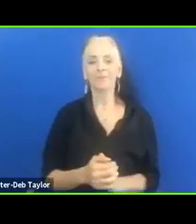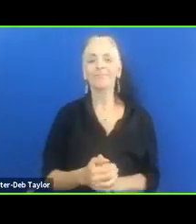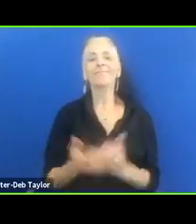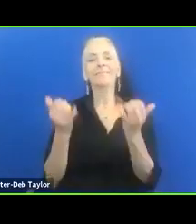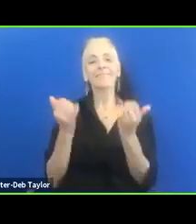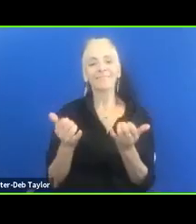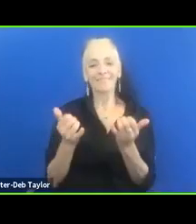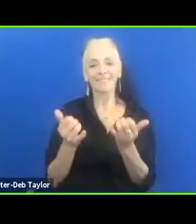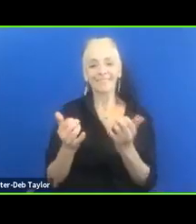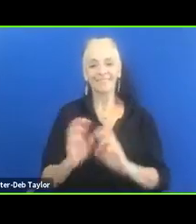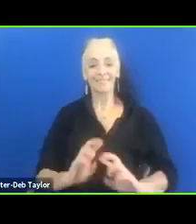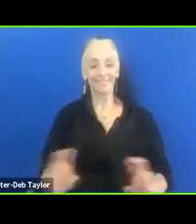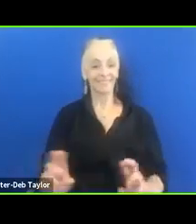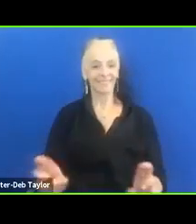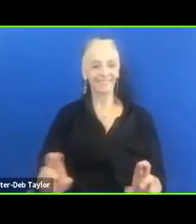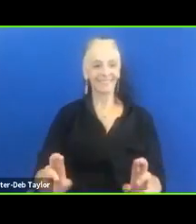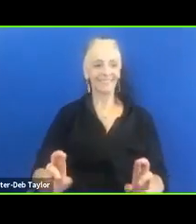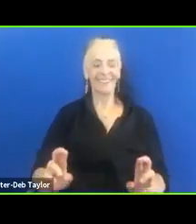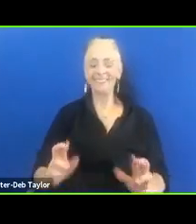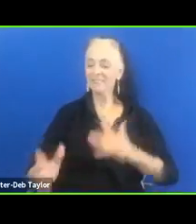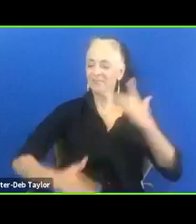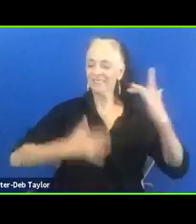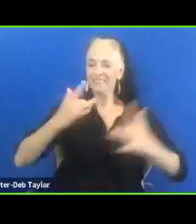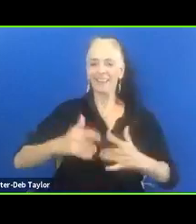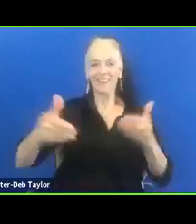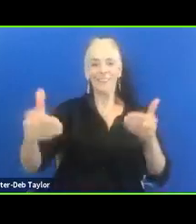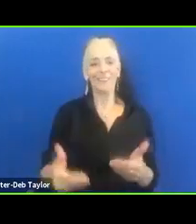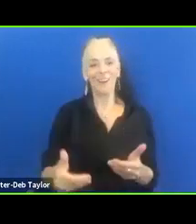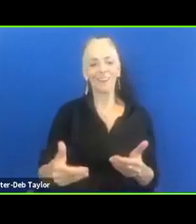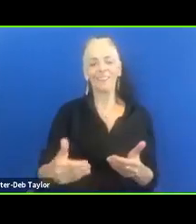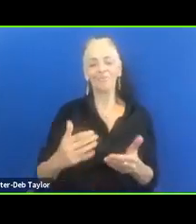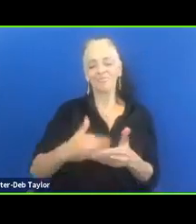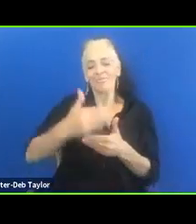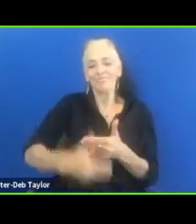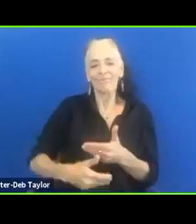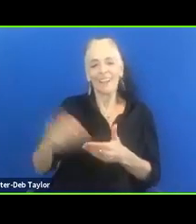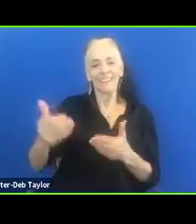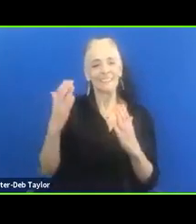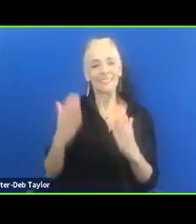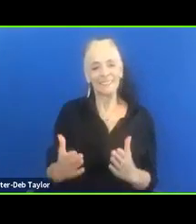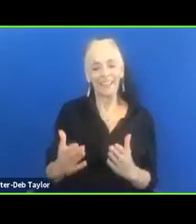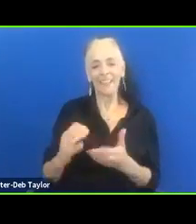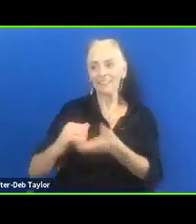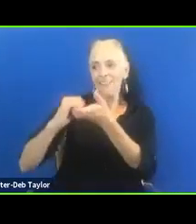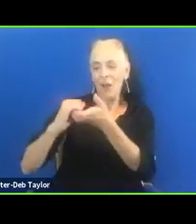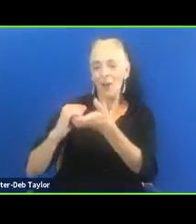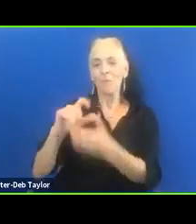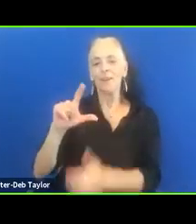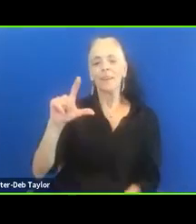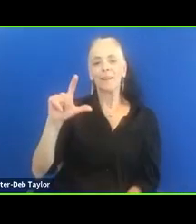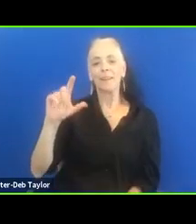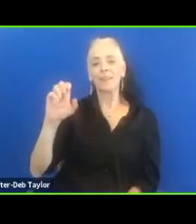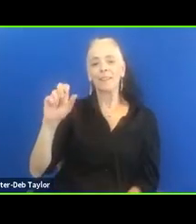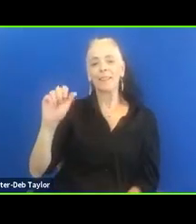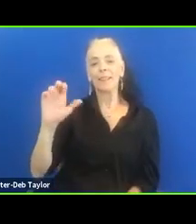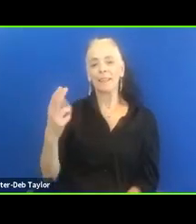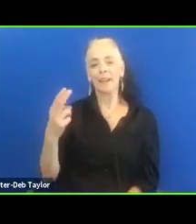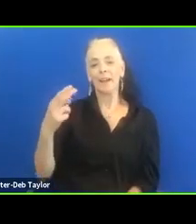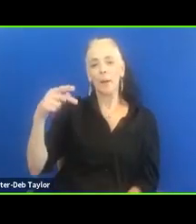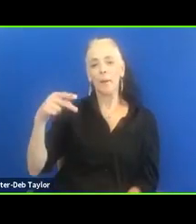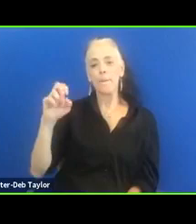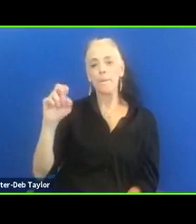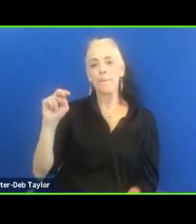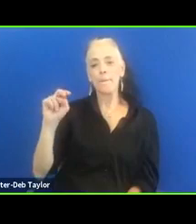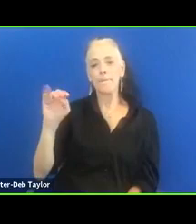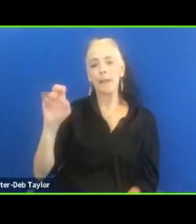ado, I'm so excited to welcome our next guest and comrade, Leah Penniman, who's a farmer, food